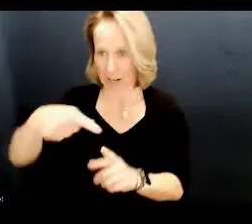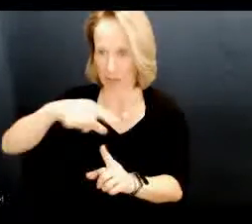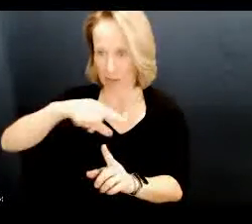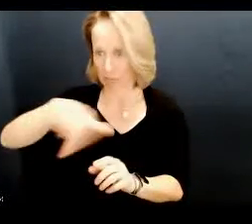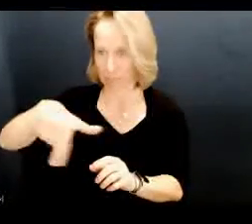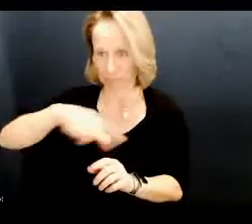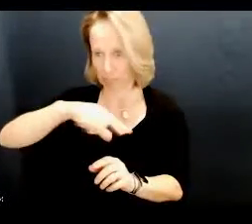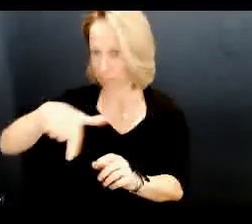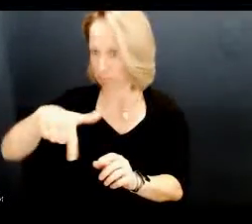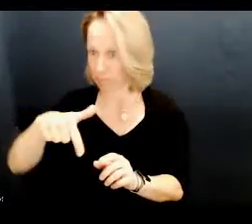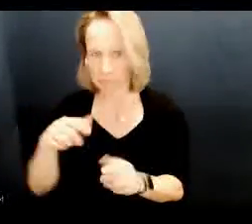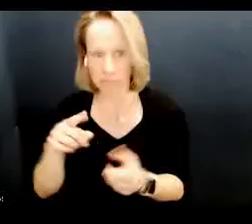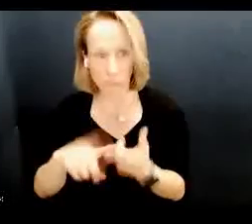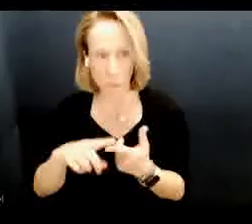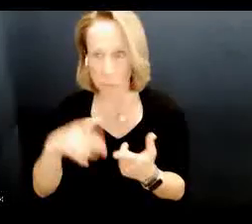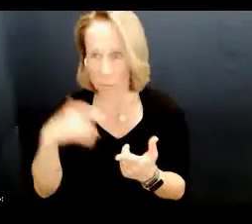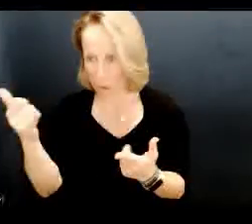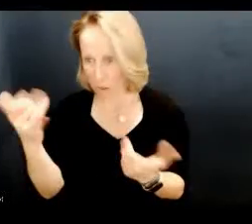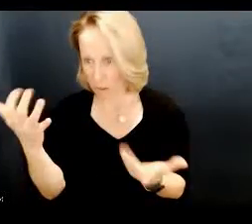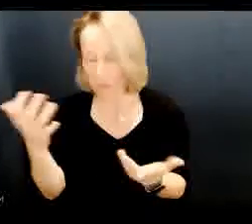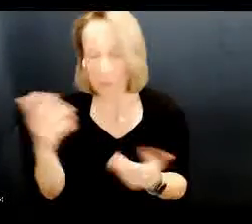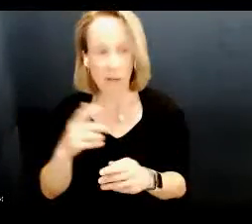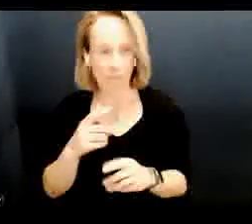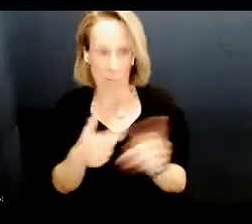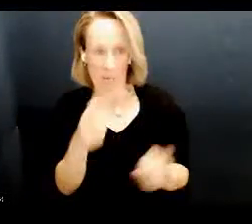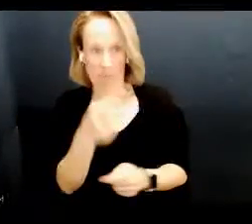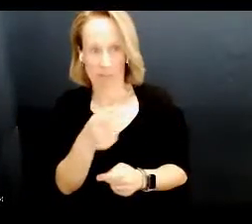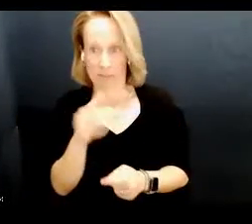but based on the map alone, we don't know.